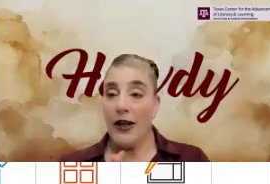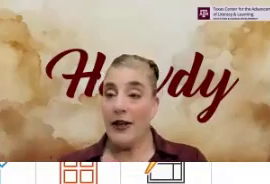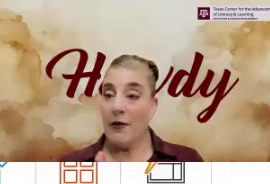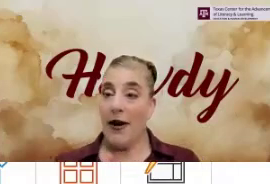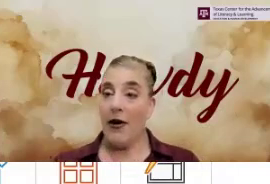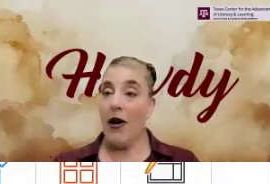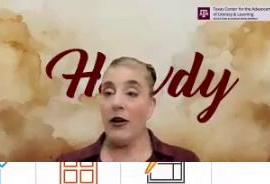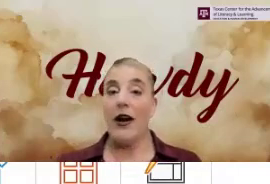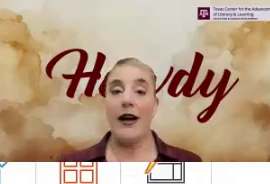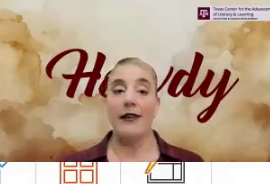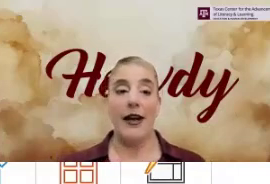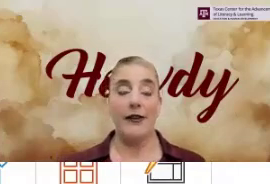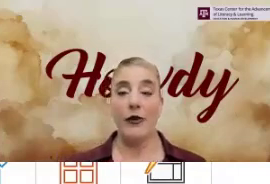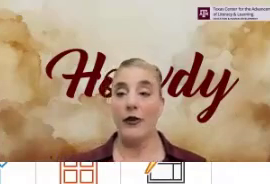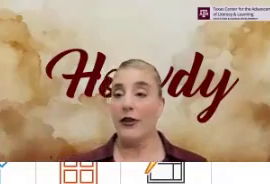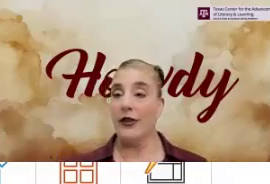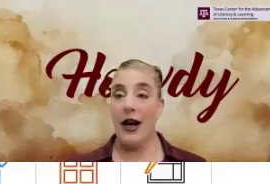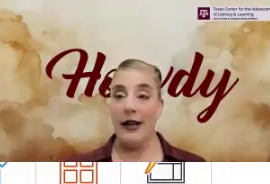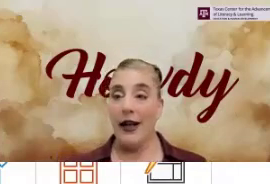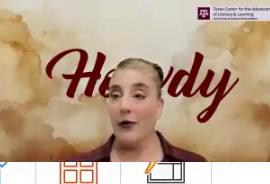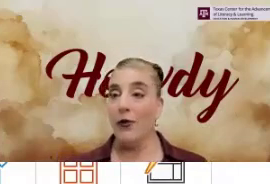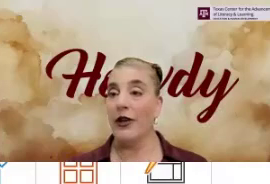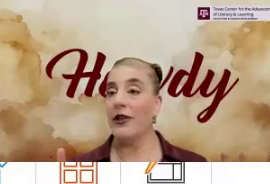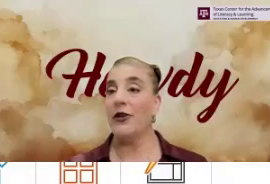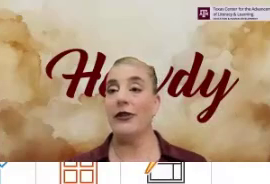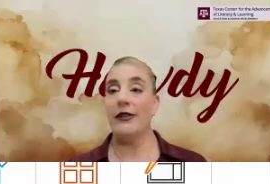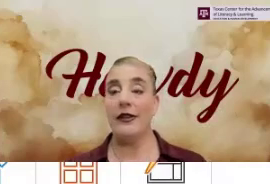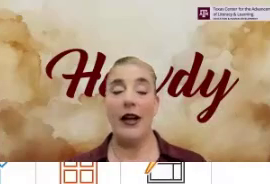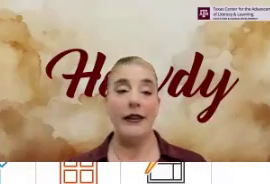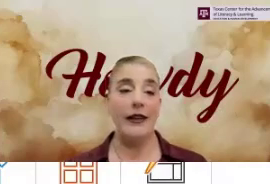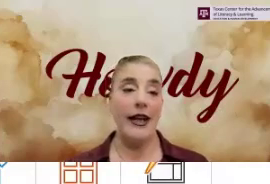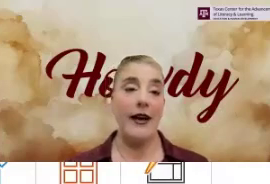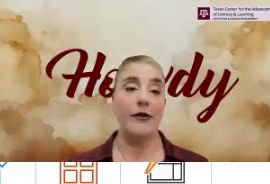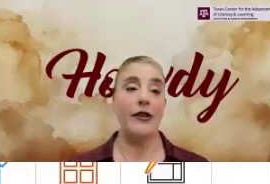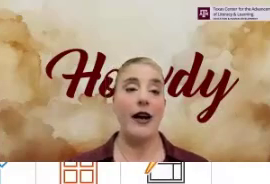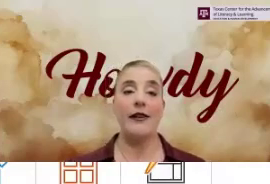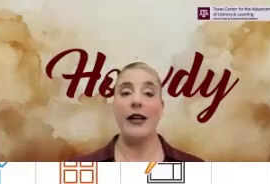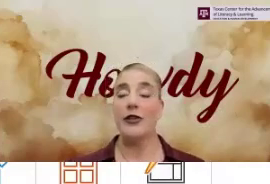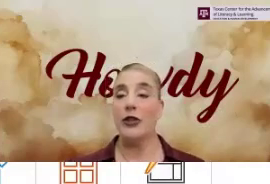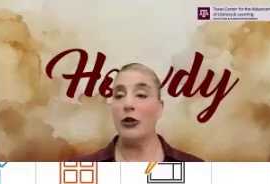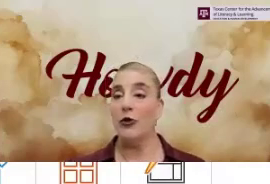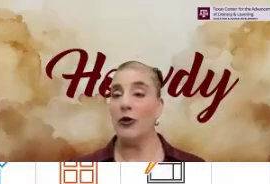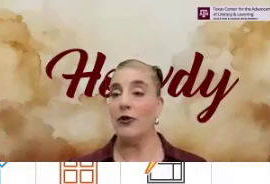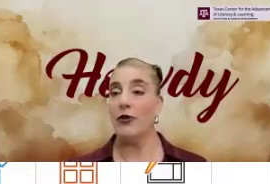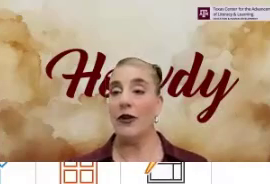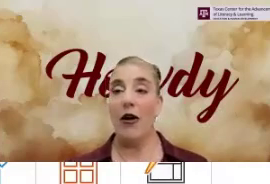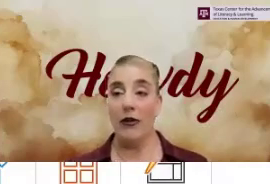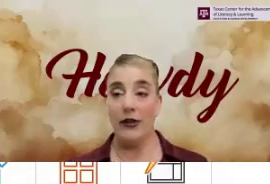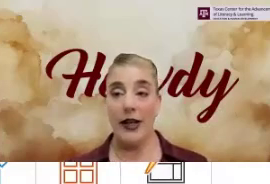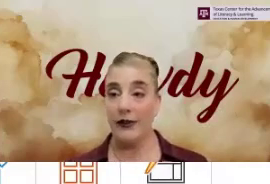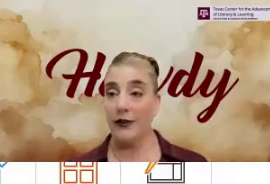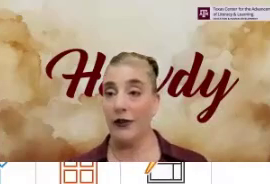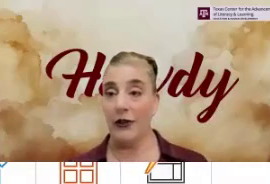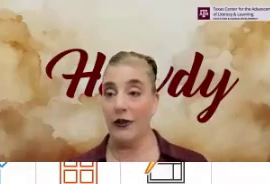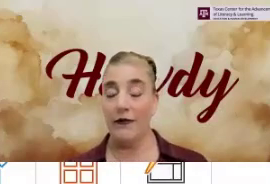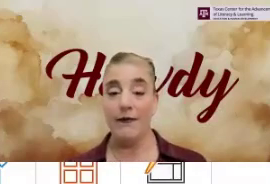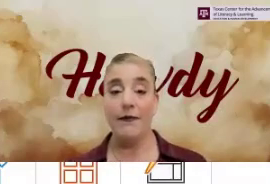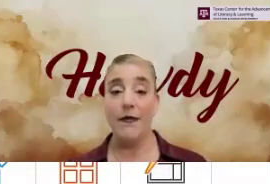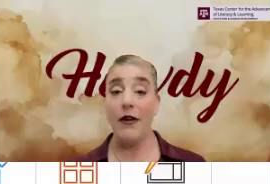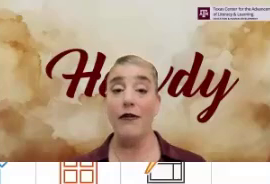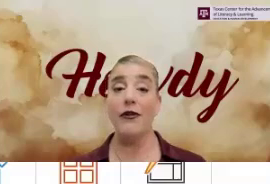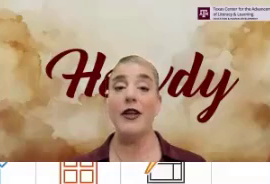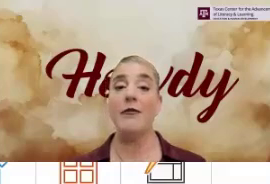What we're talking about are guidelines, whether it's guideline 1 using slide layouts, guideline 2 doing alt text